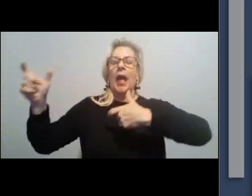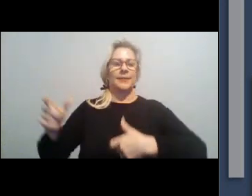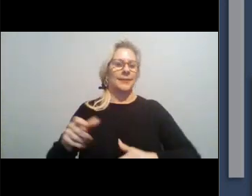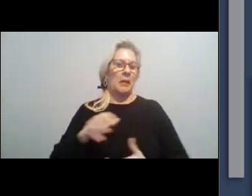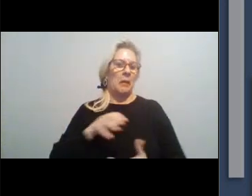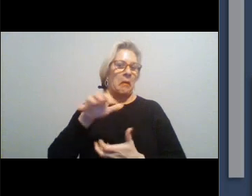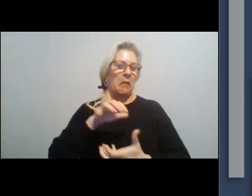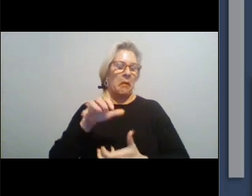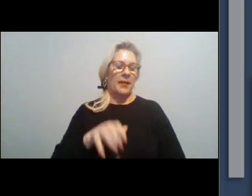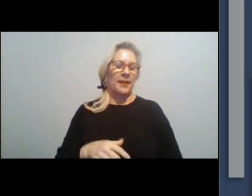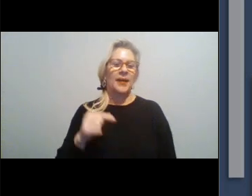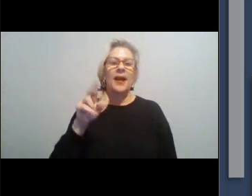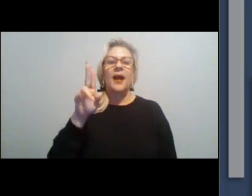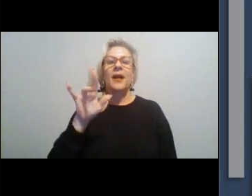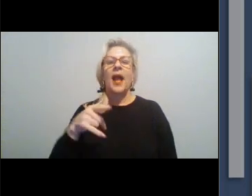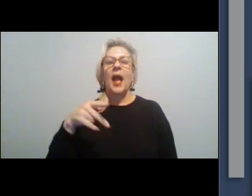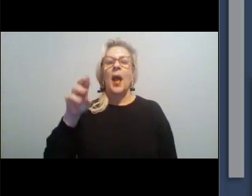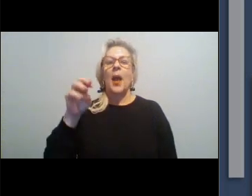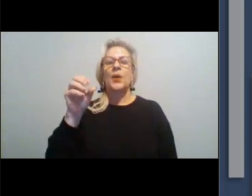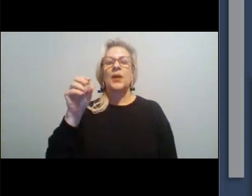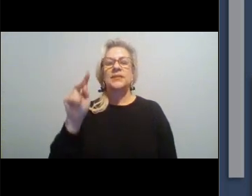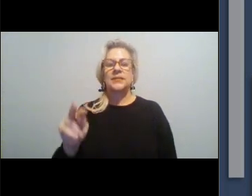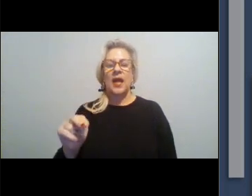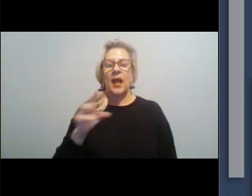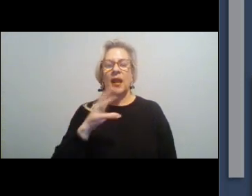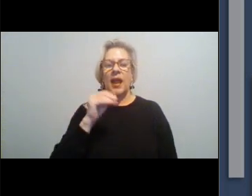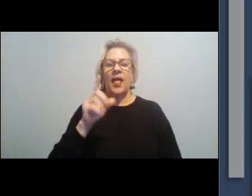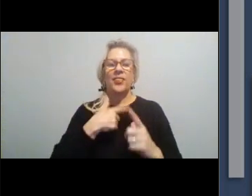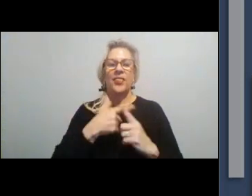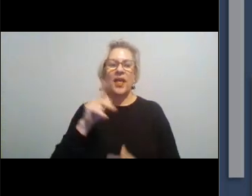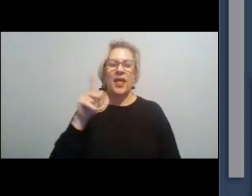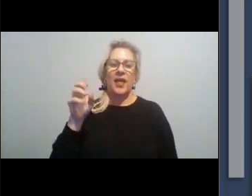Next, we'll have Guy Preston and then Kenneth Cow.